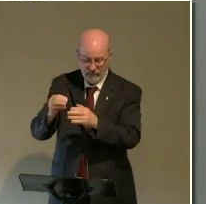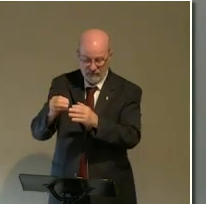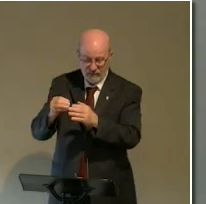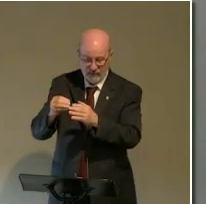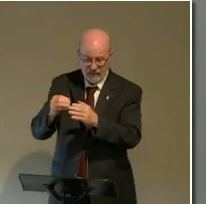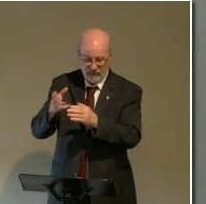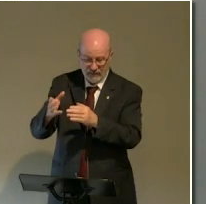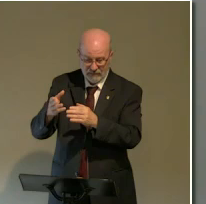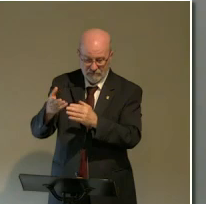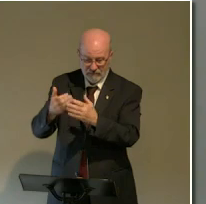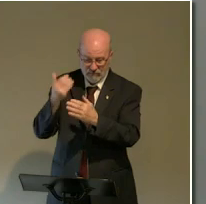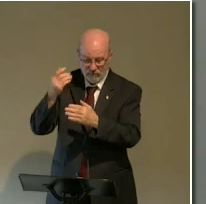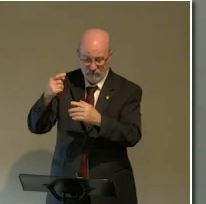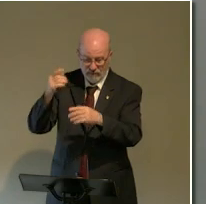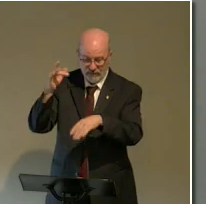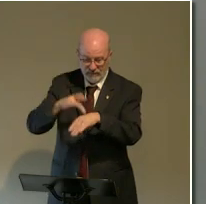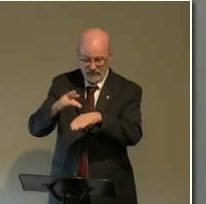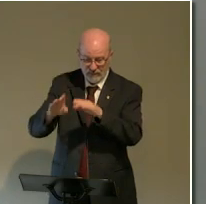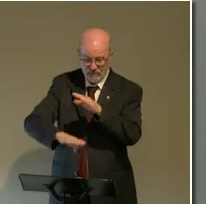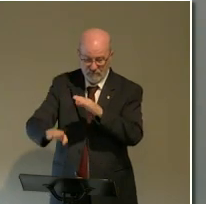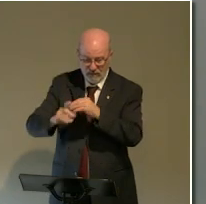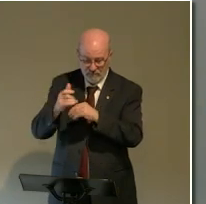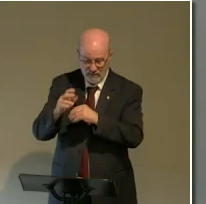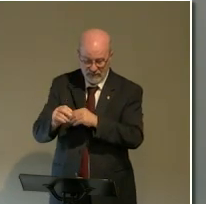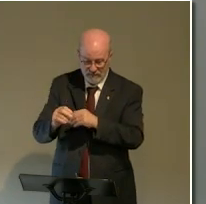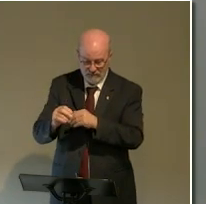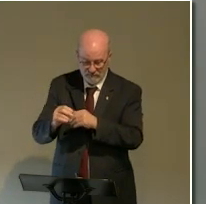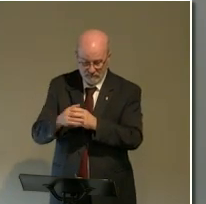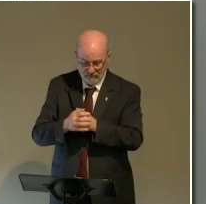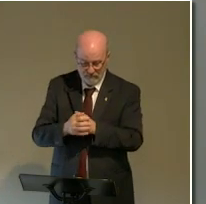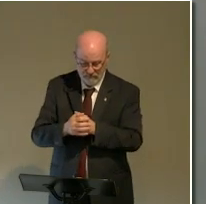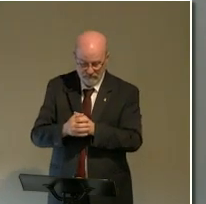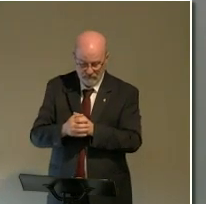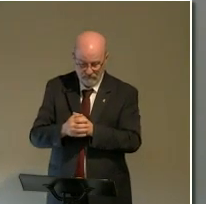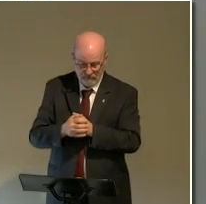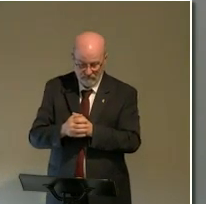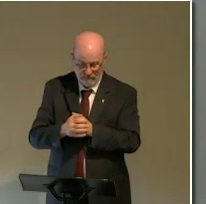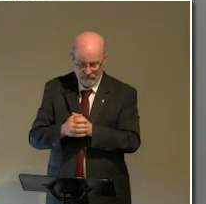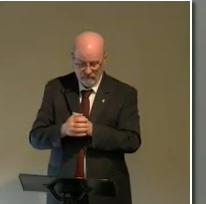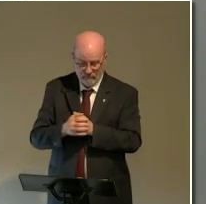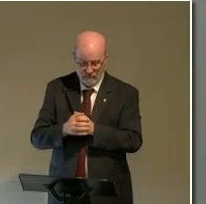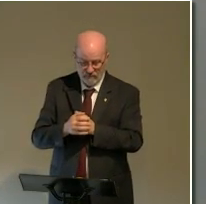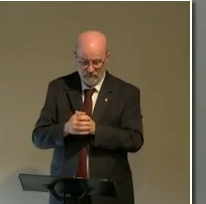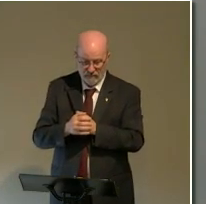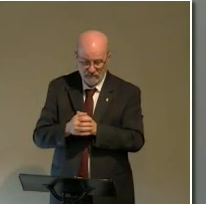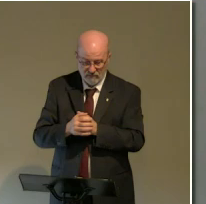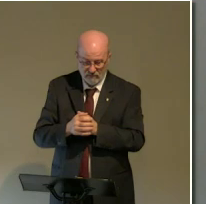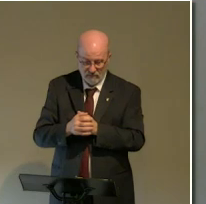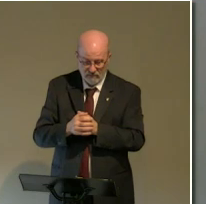or ever they came at the bottom of the den. Okay.